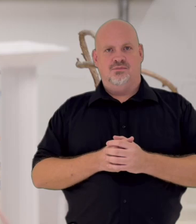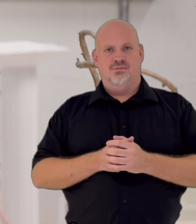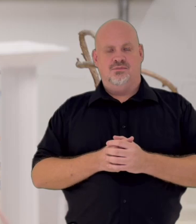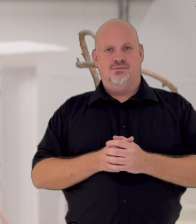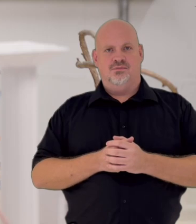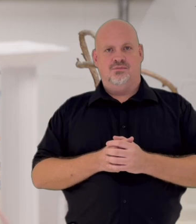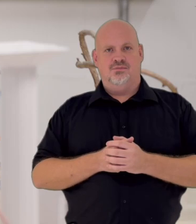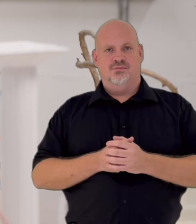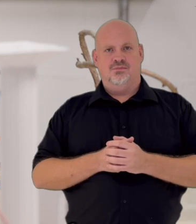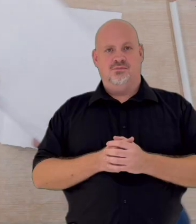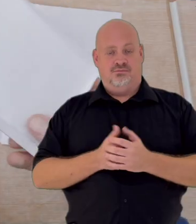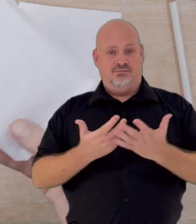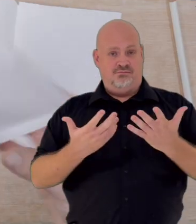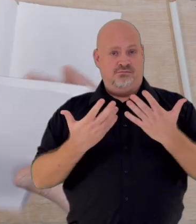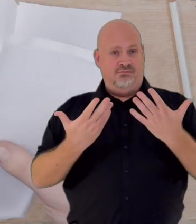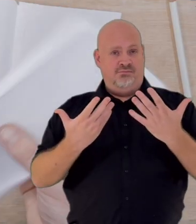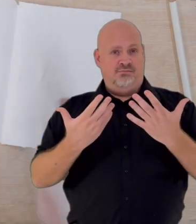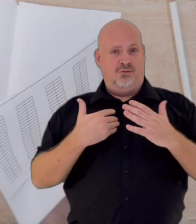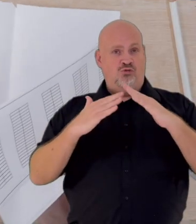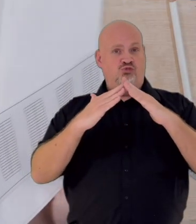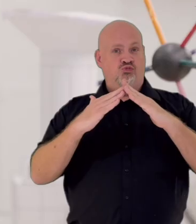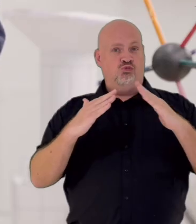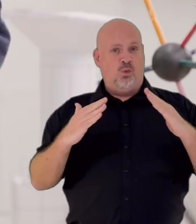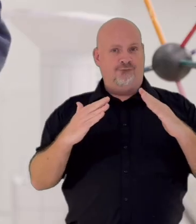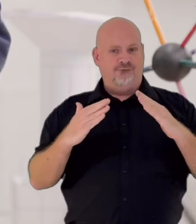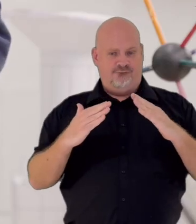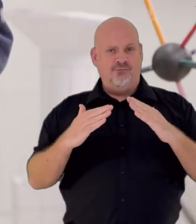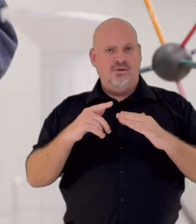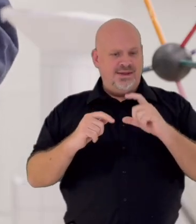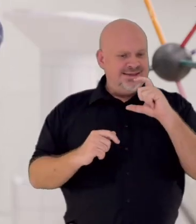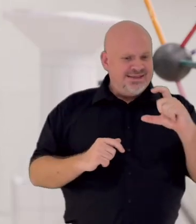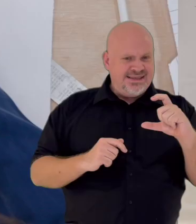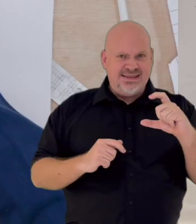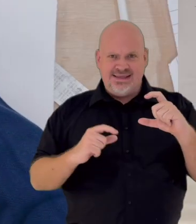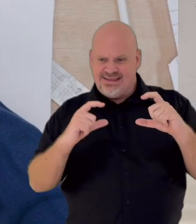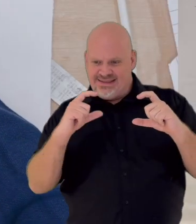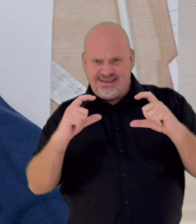Then we're going to add the roof. So we'll line up C to C.